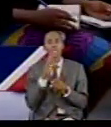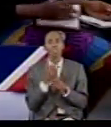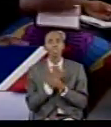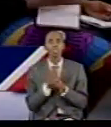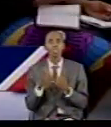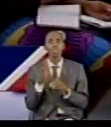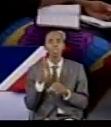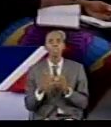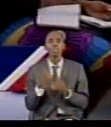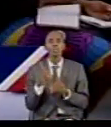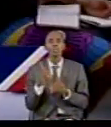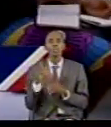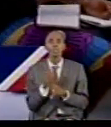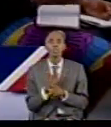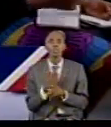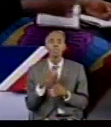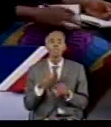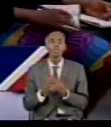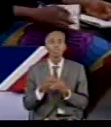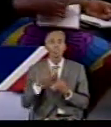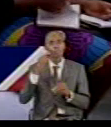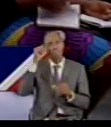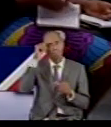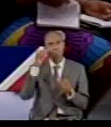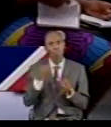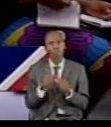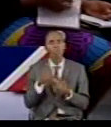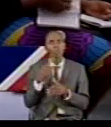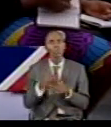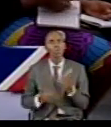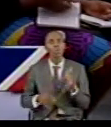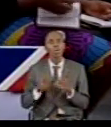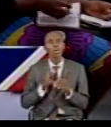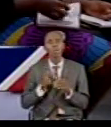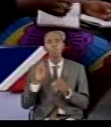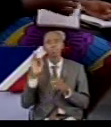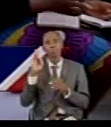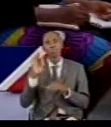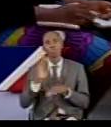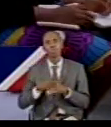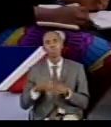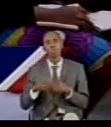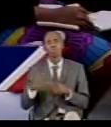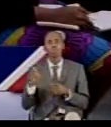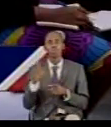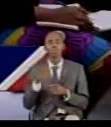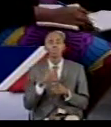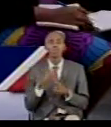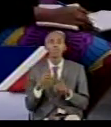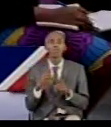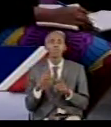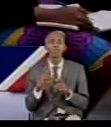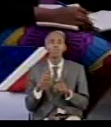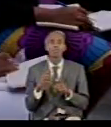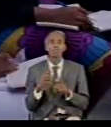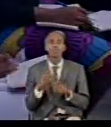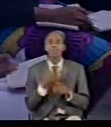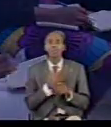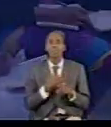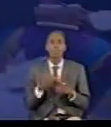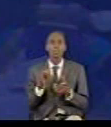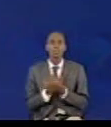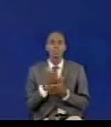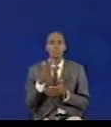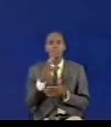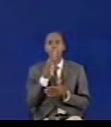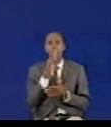in memory what I preached unto you, unless ye have believed